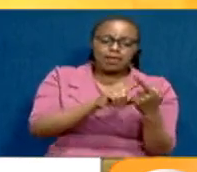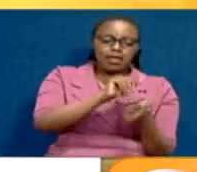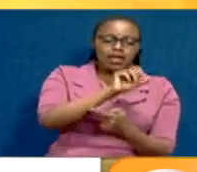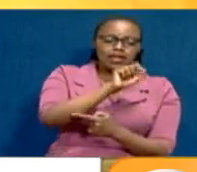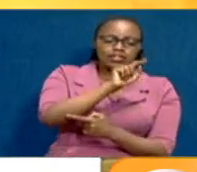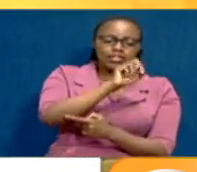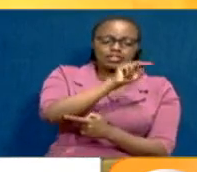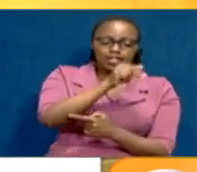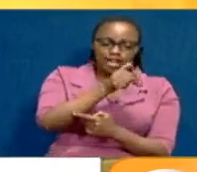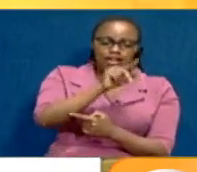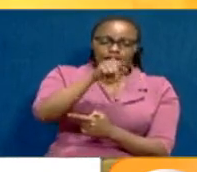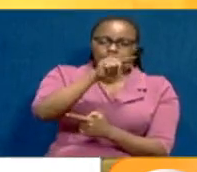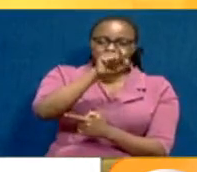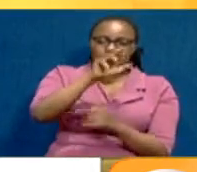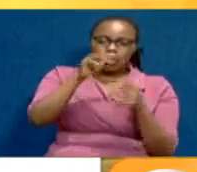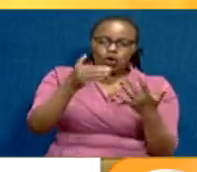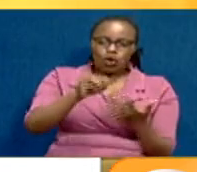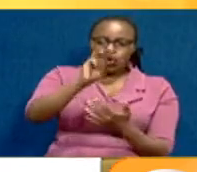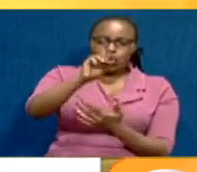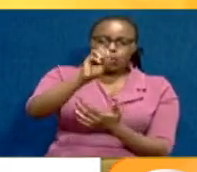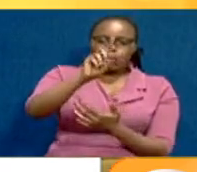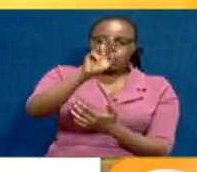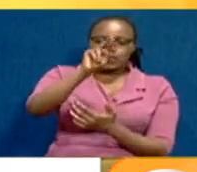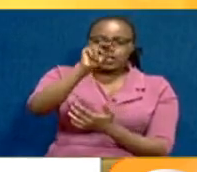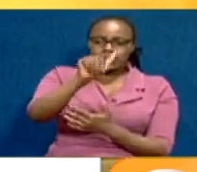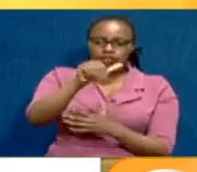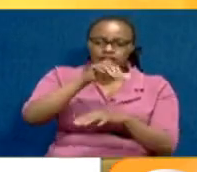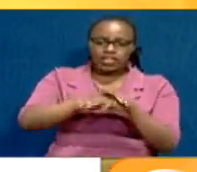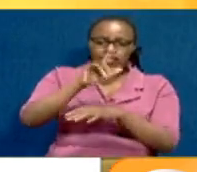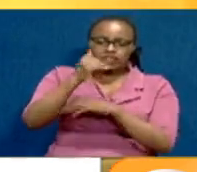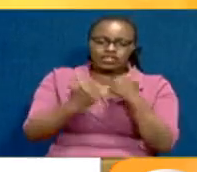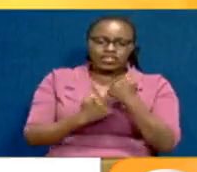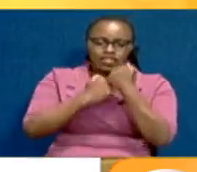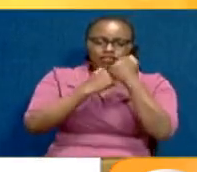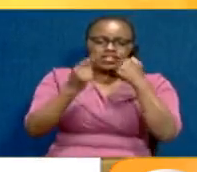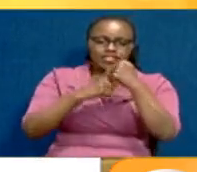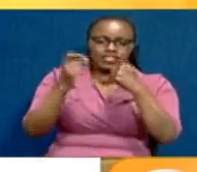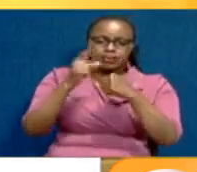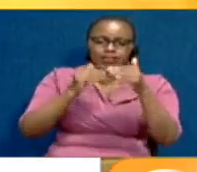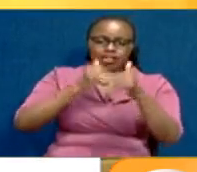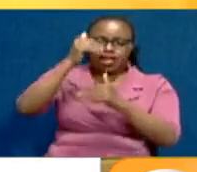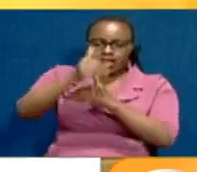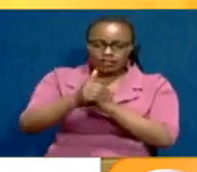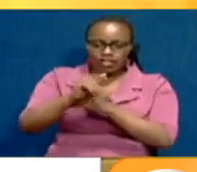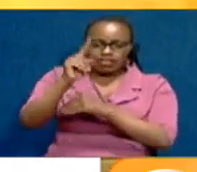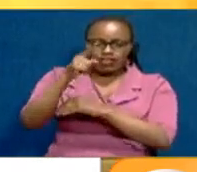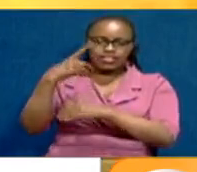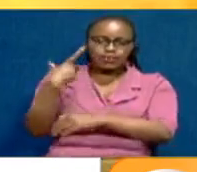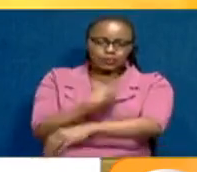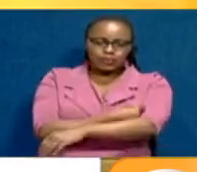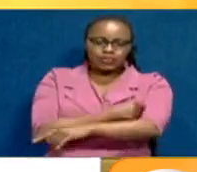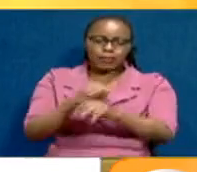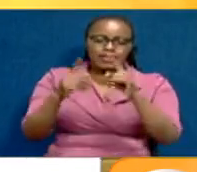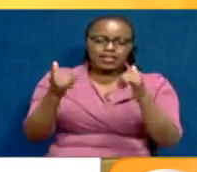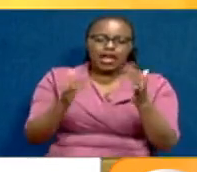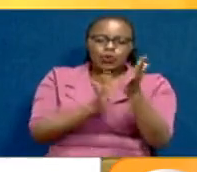AstraZeneca, Pfizer or Moderna, you take your first booster 6 months after your primary series. But now we